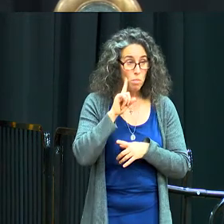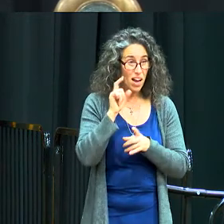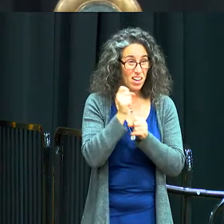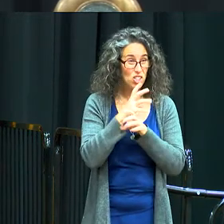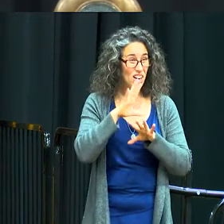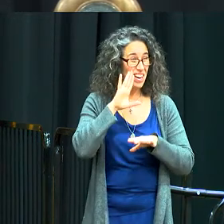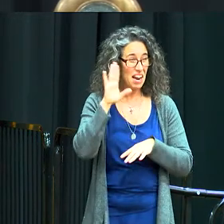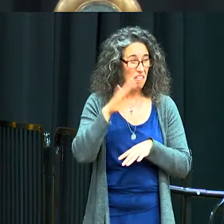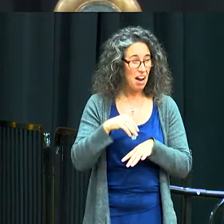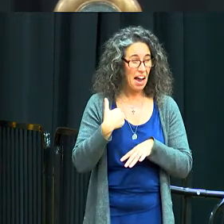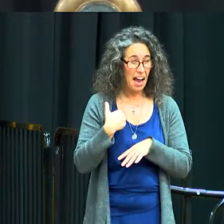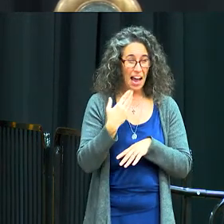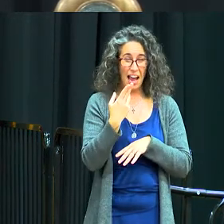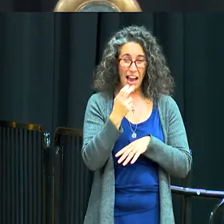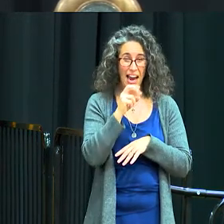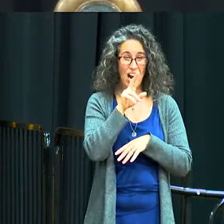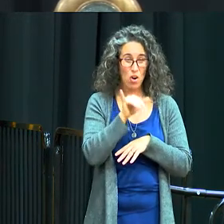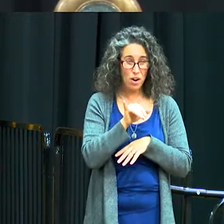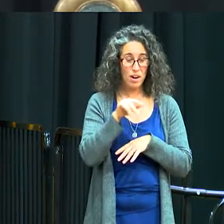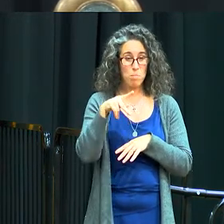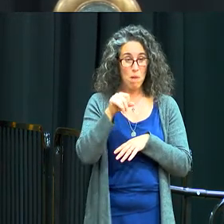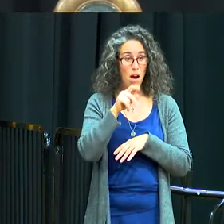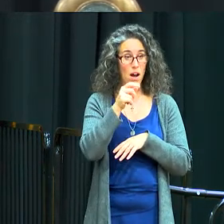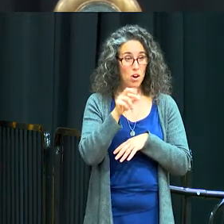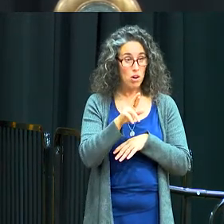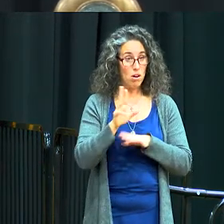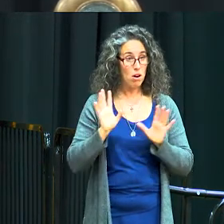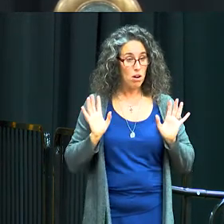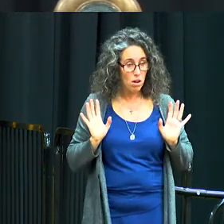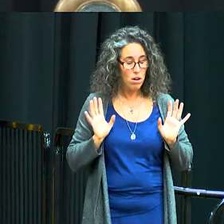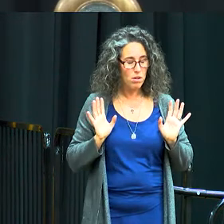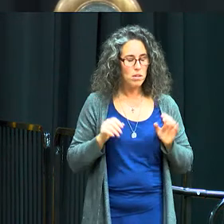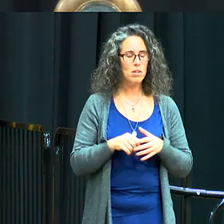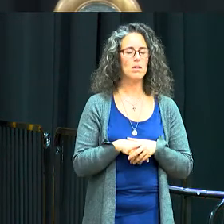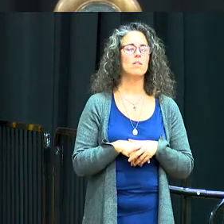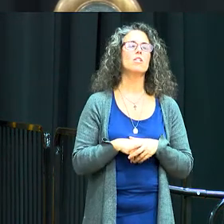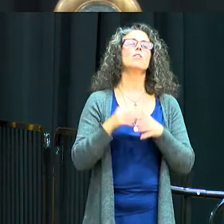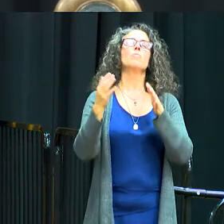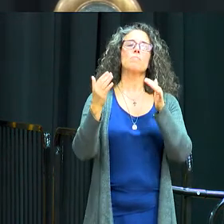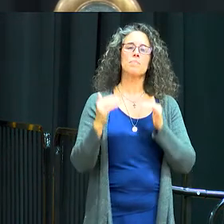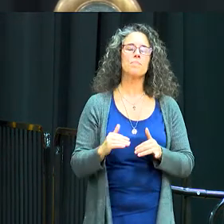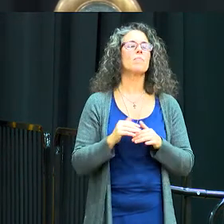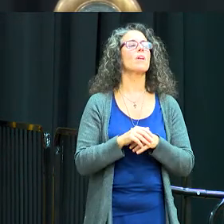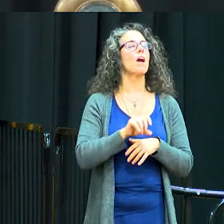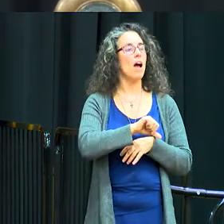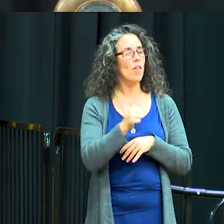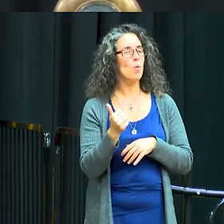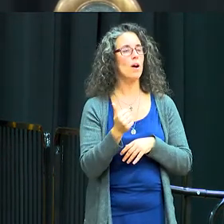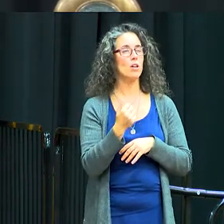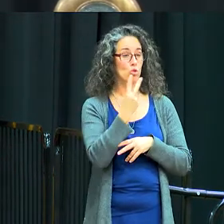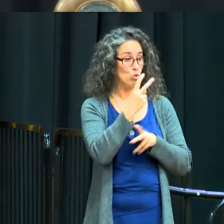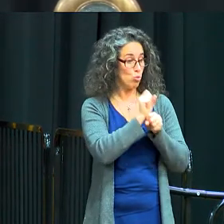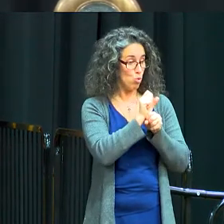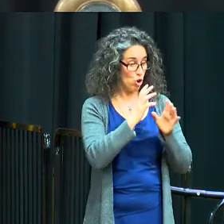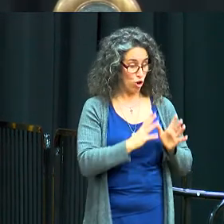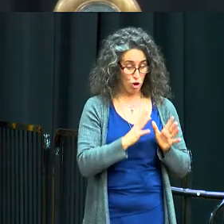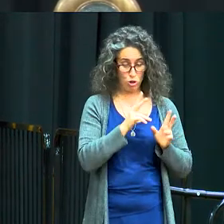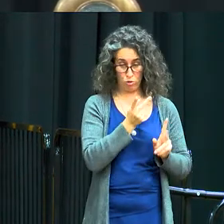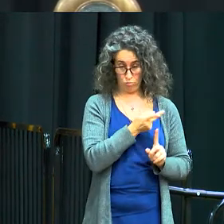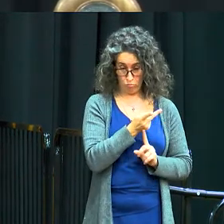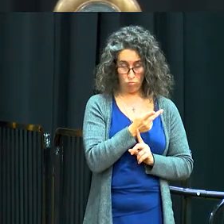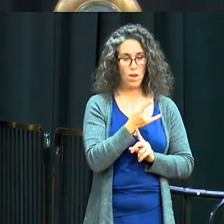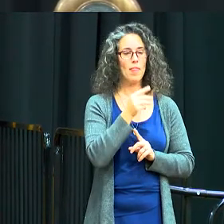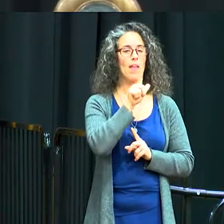Potter? Or two workers at the 3M company, one a scientist who was trying to invent a stronger,